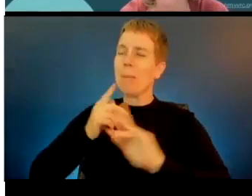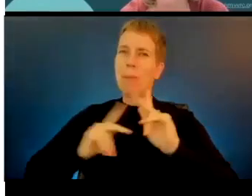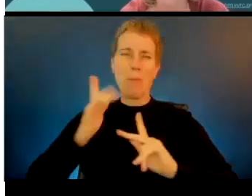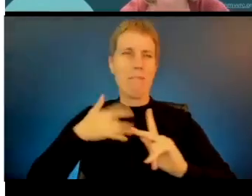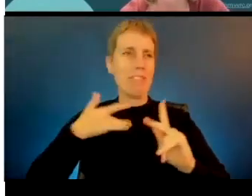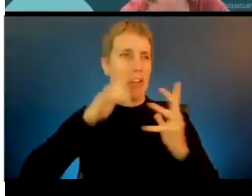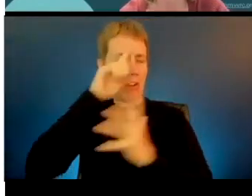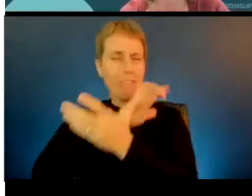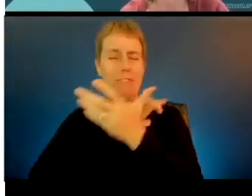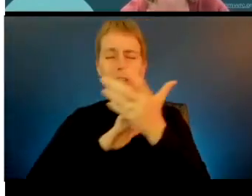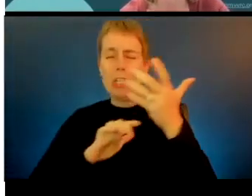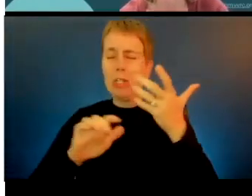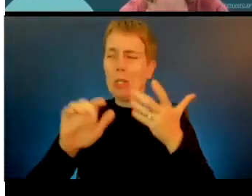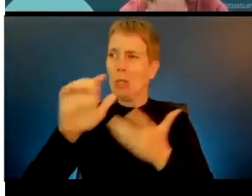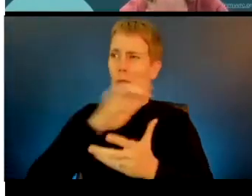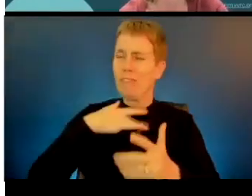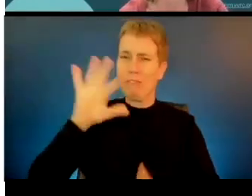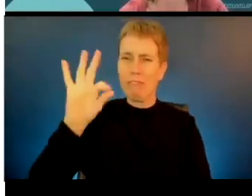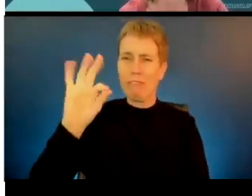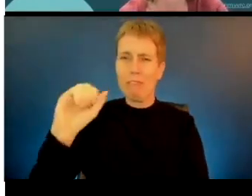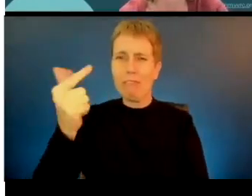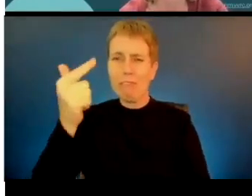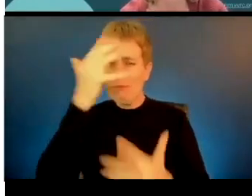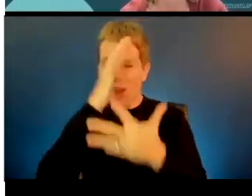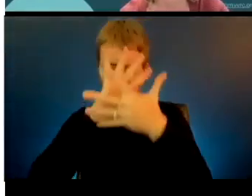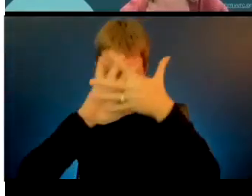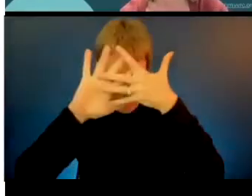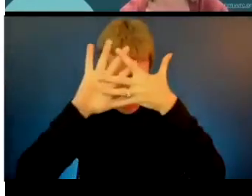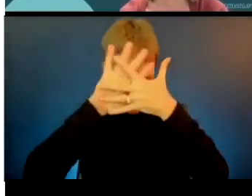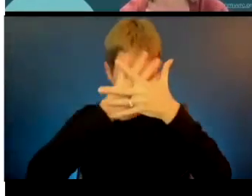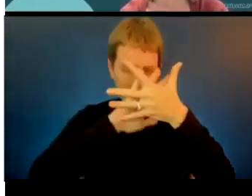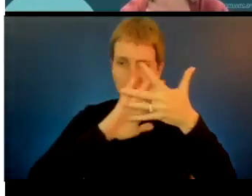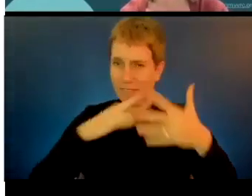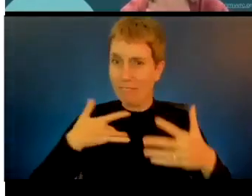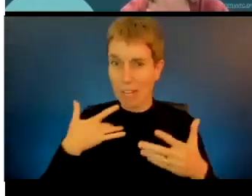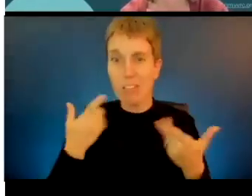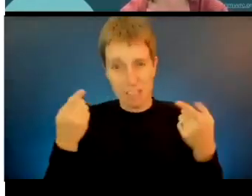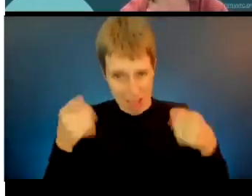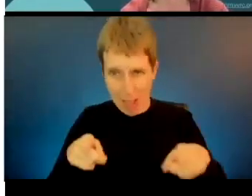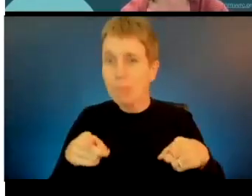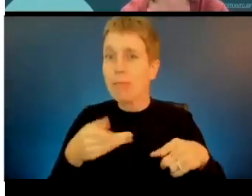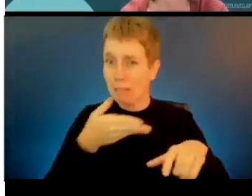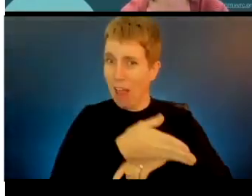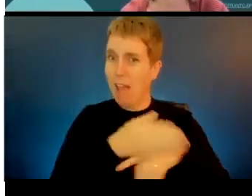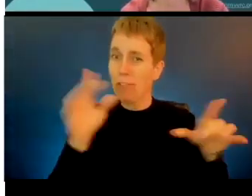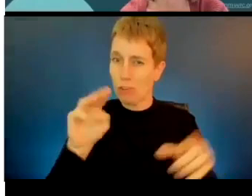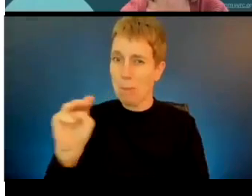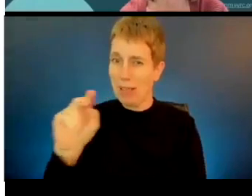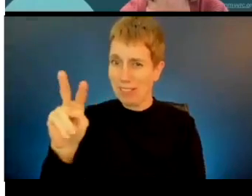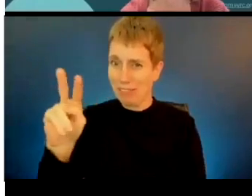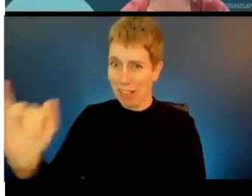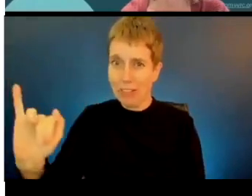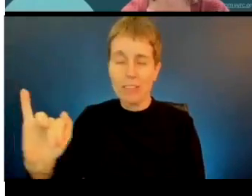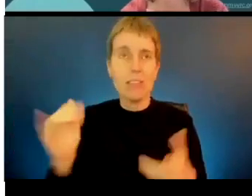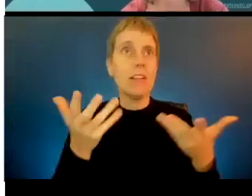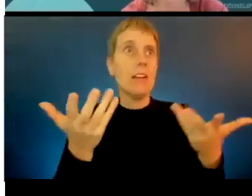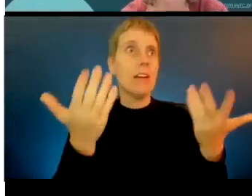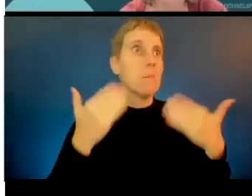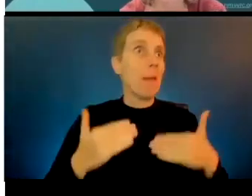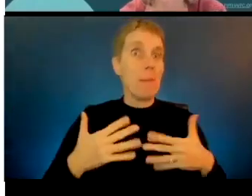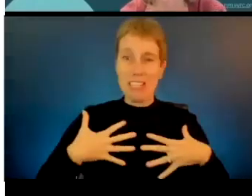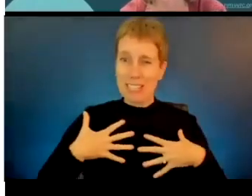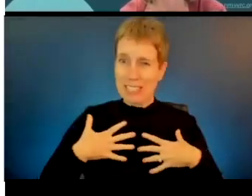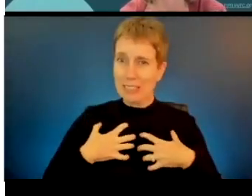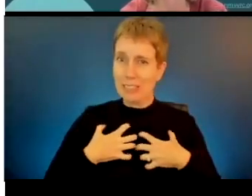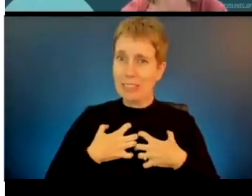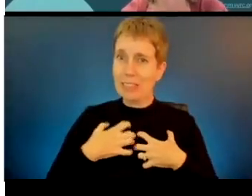not an uncommon way to feel after a mass violence incident. Others may feel like kind of a tightness in their chest. Parents may see that